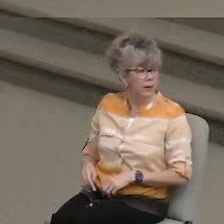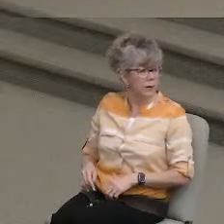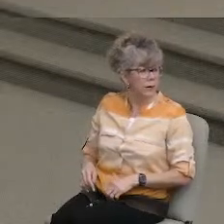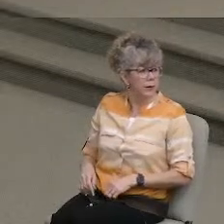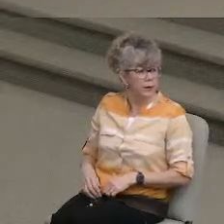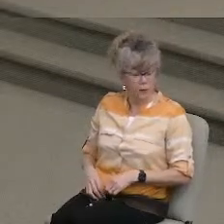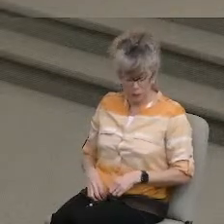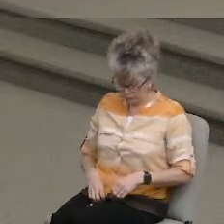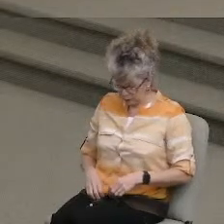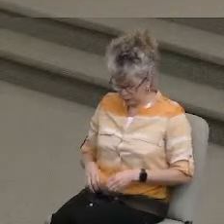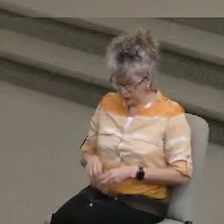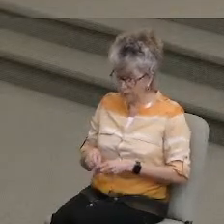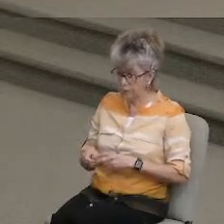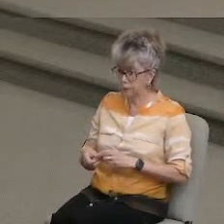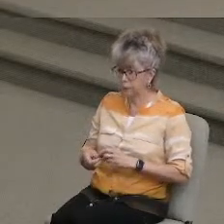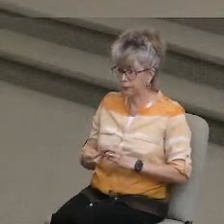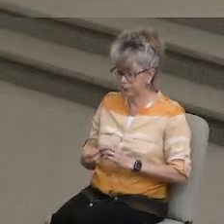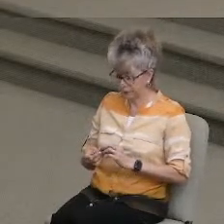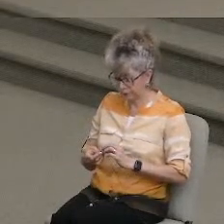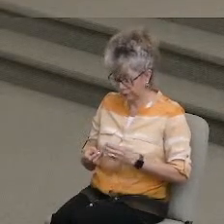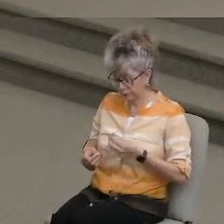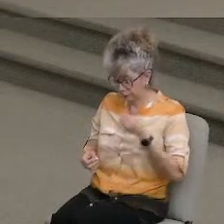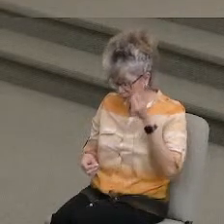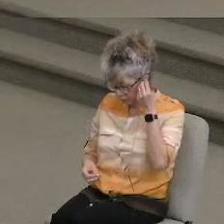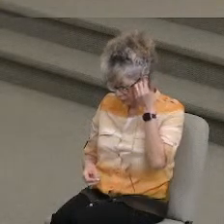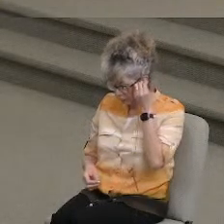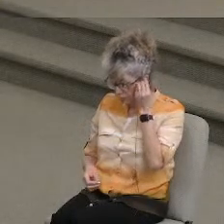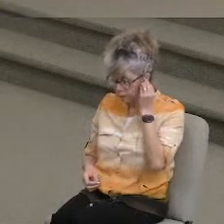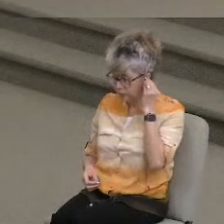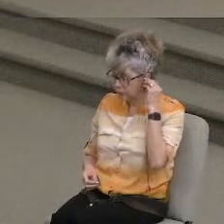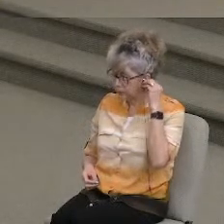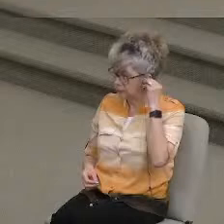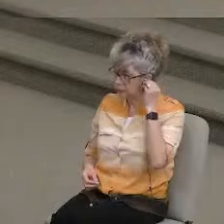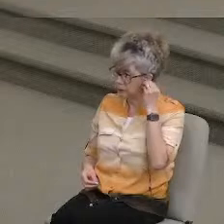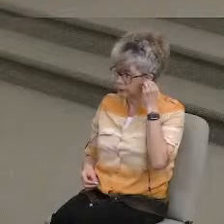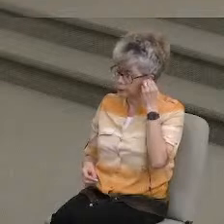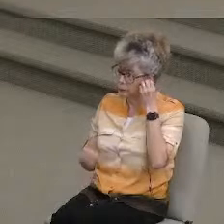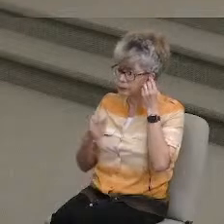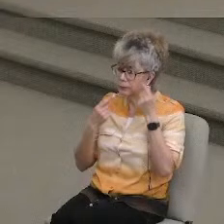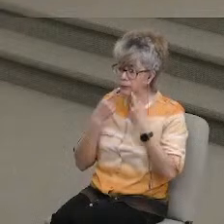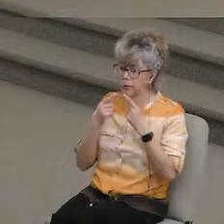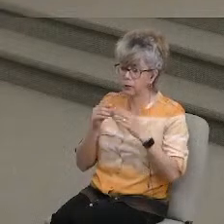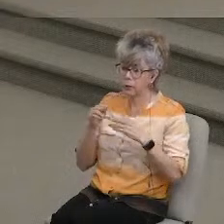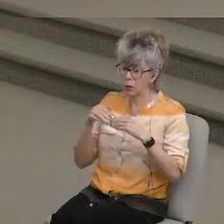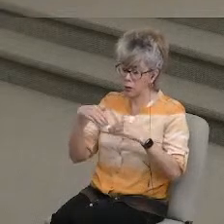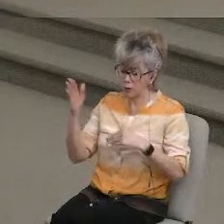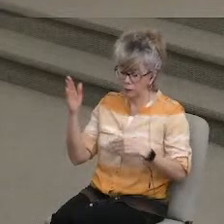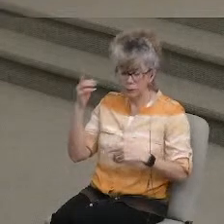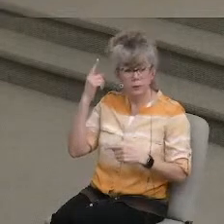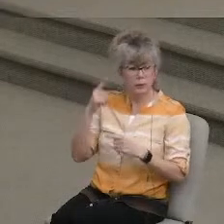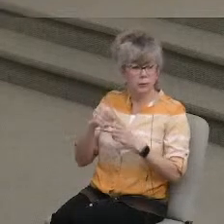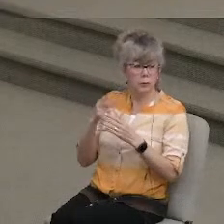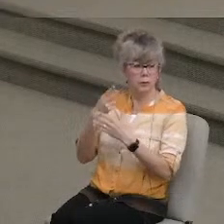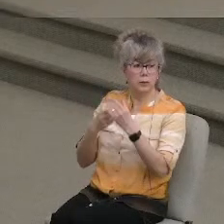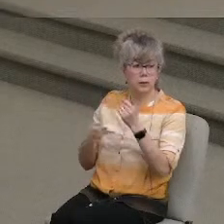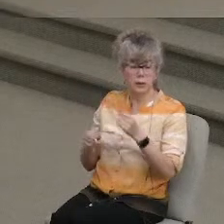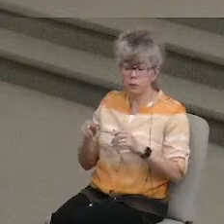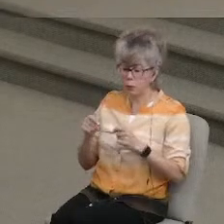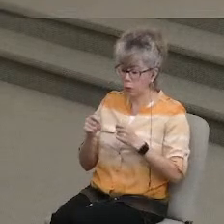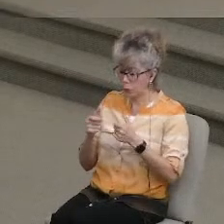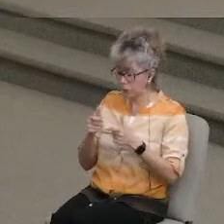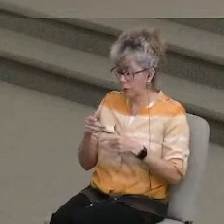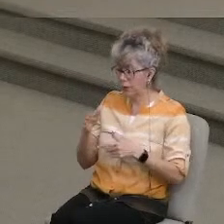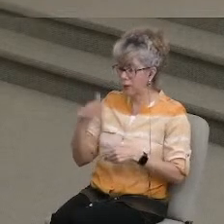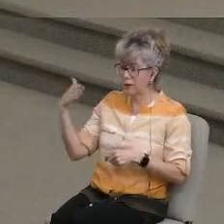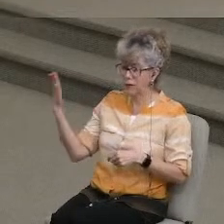Here to Patterson Road Church of Christ. For announcements this morning, I'd like to open up a couple of quick things to say that